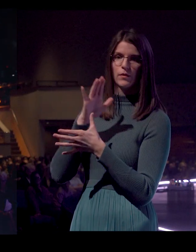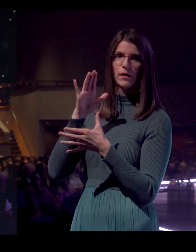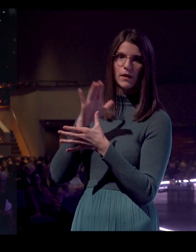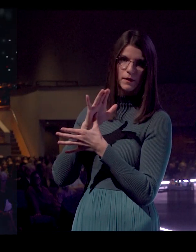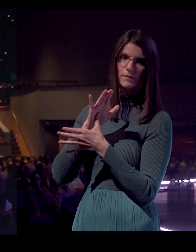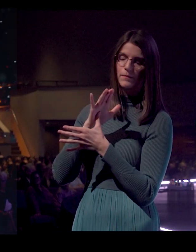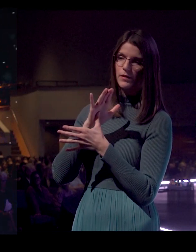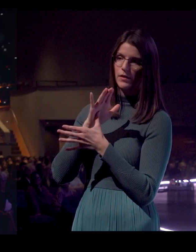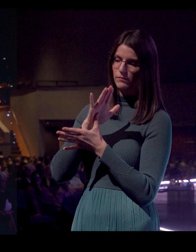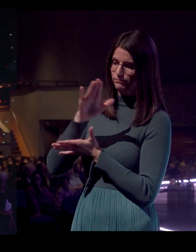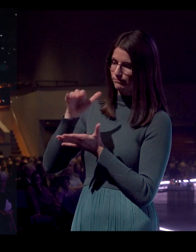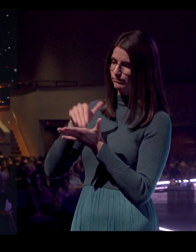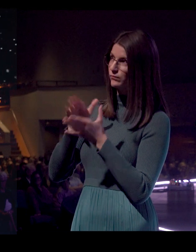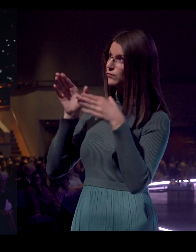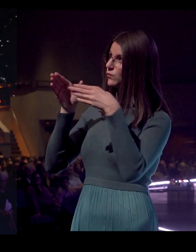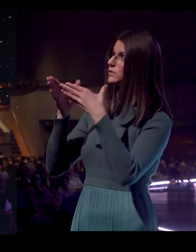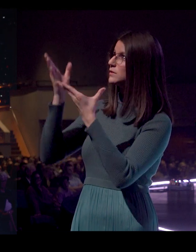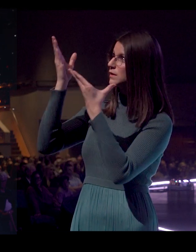ego?